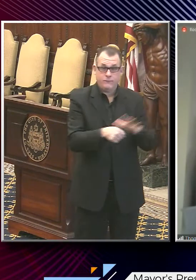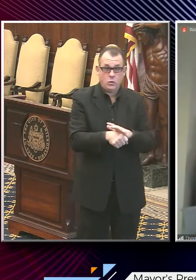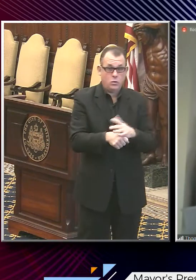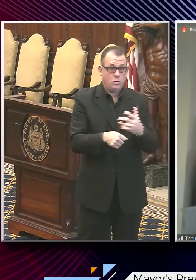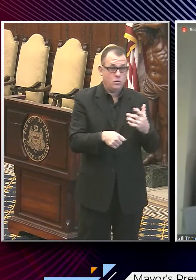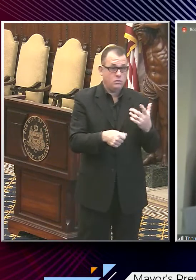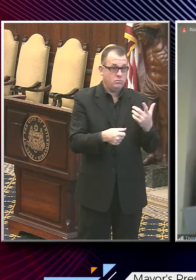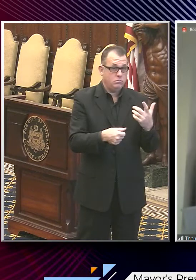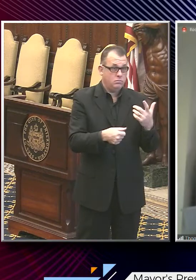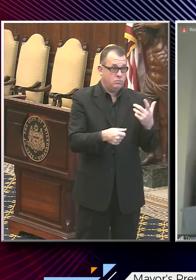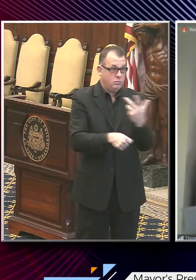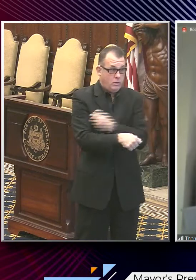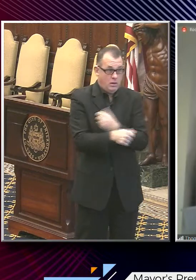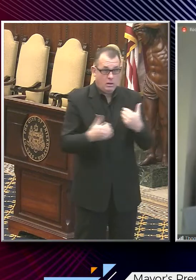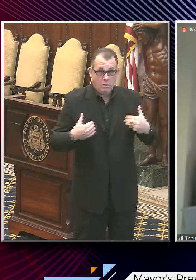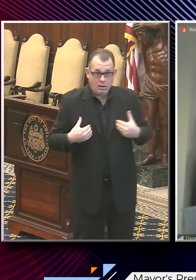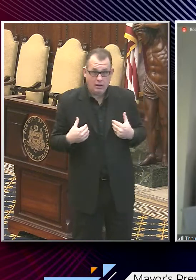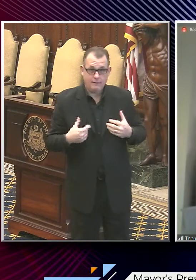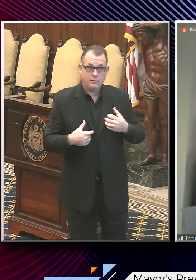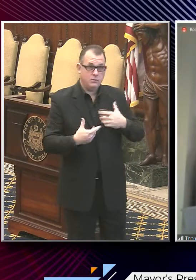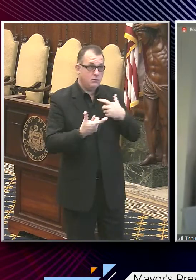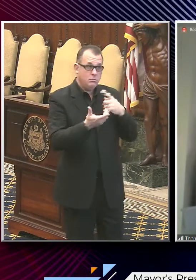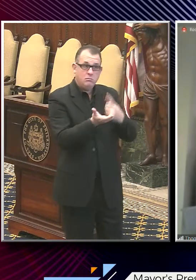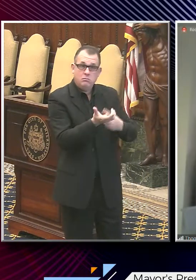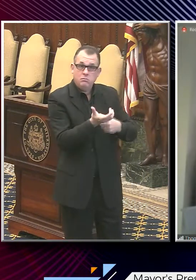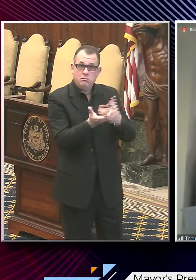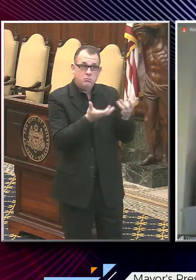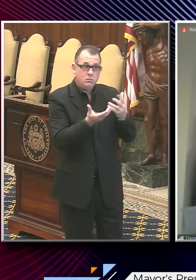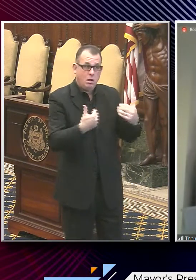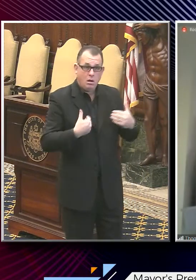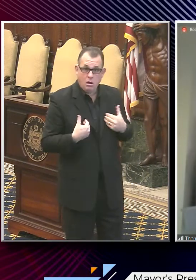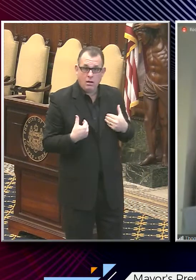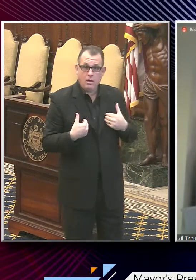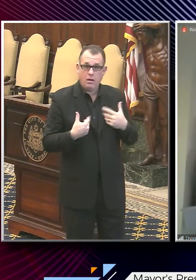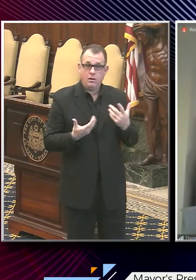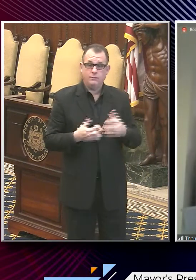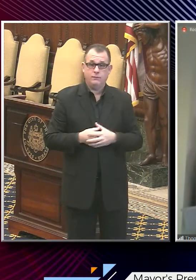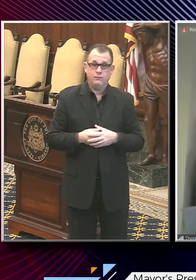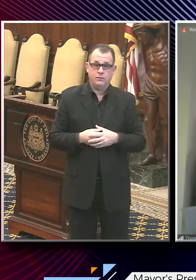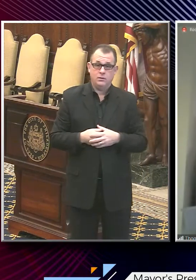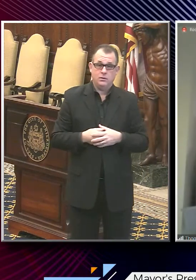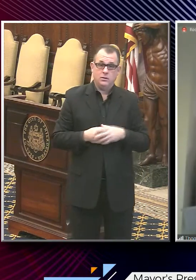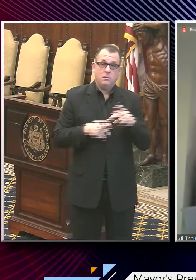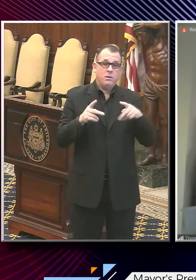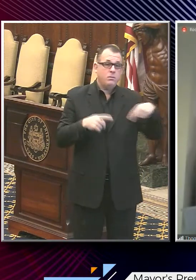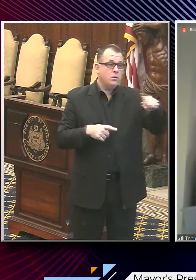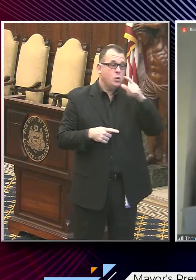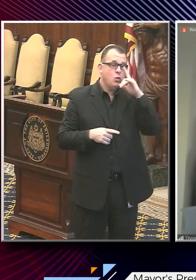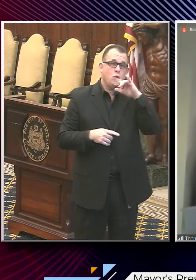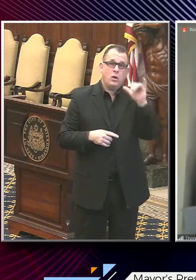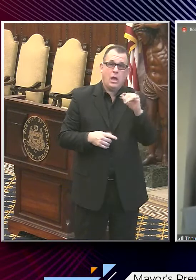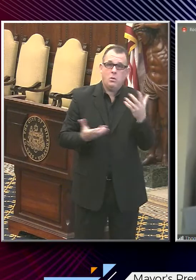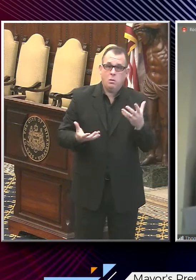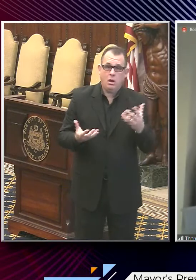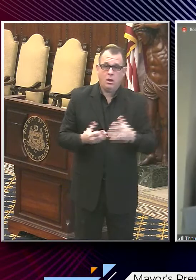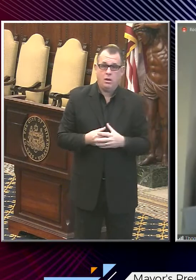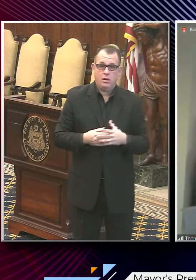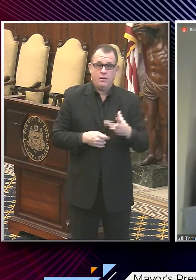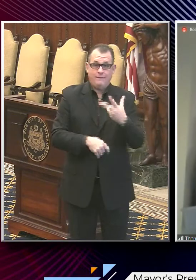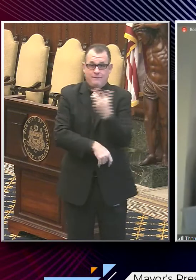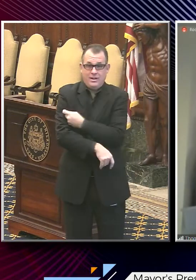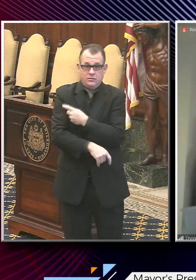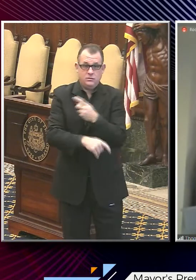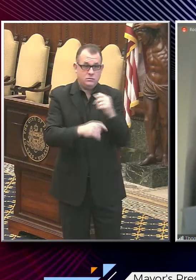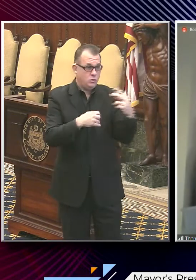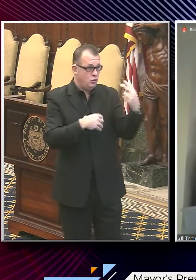there are conversations about having people who are look like those who are